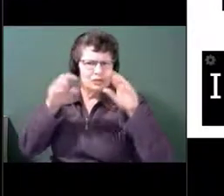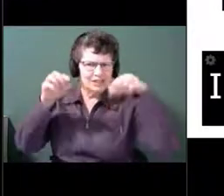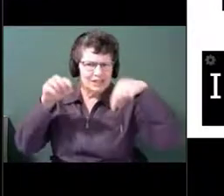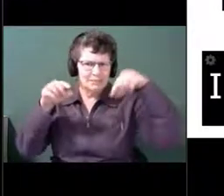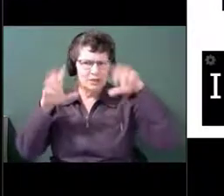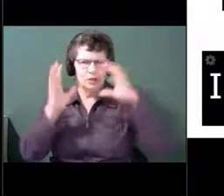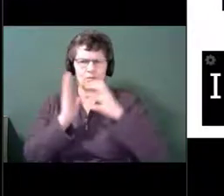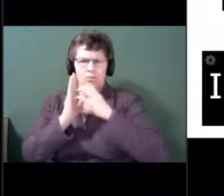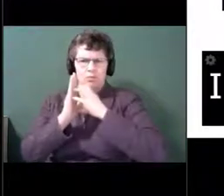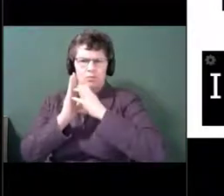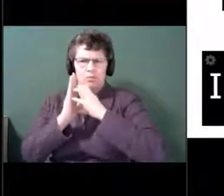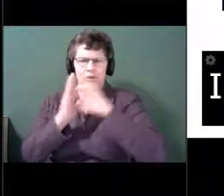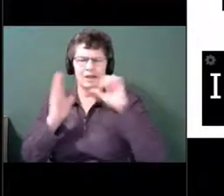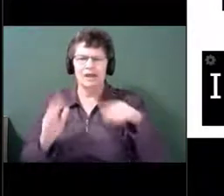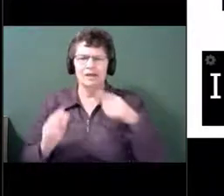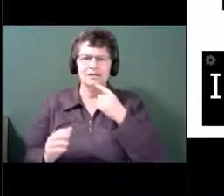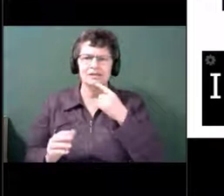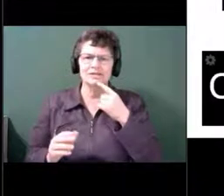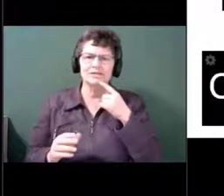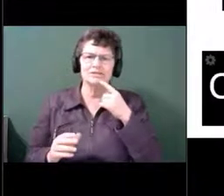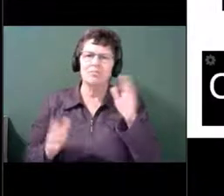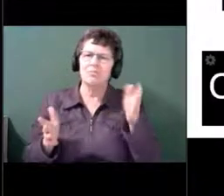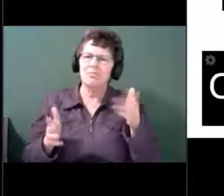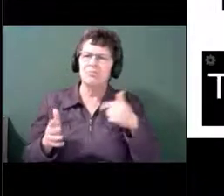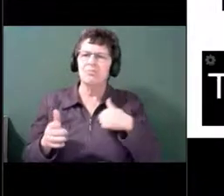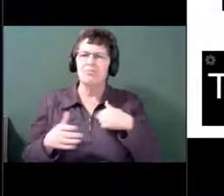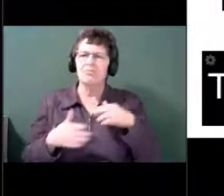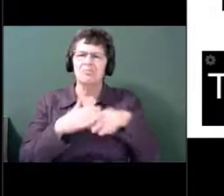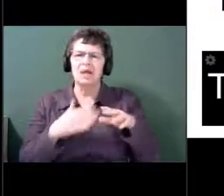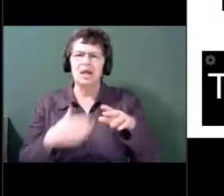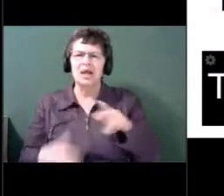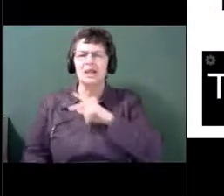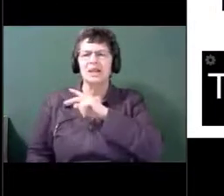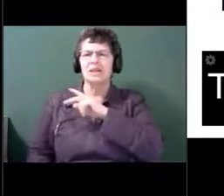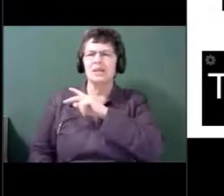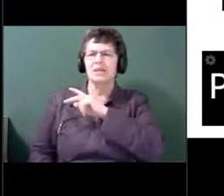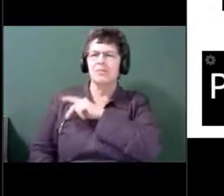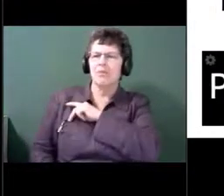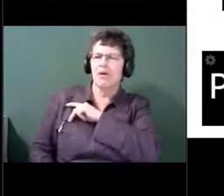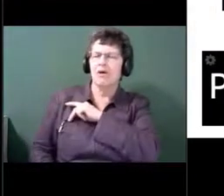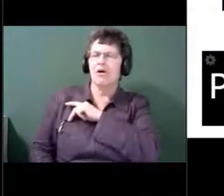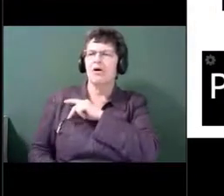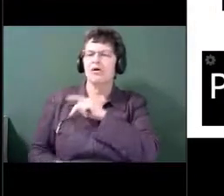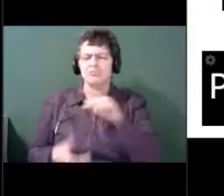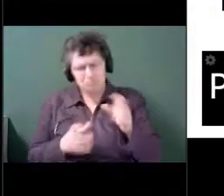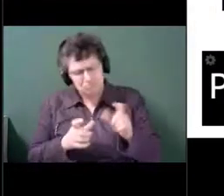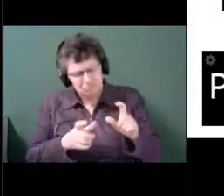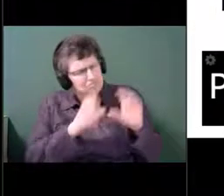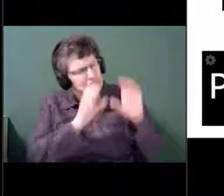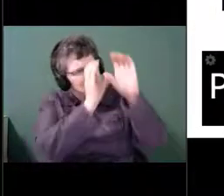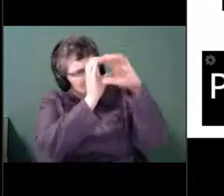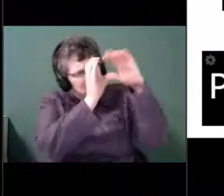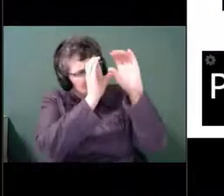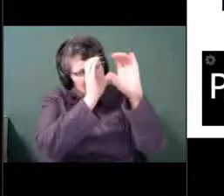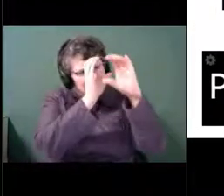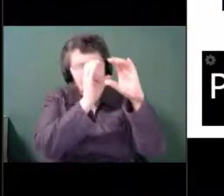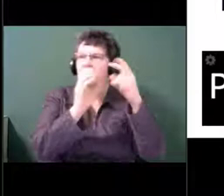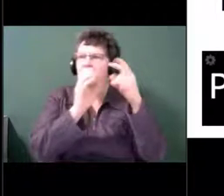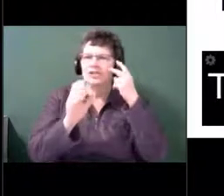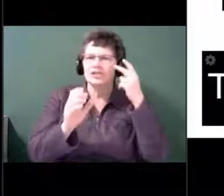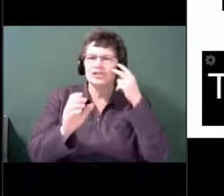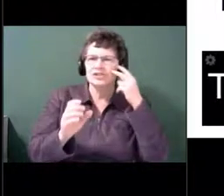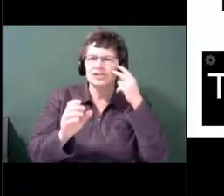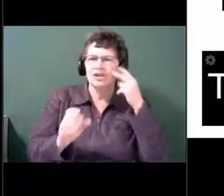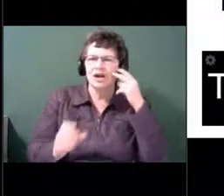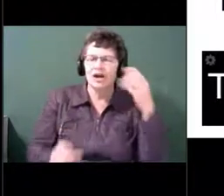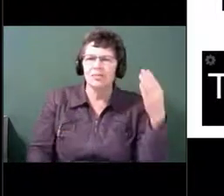This person's talking about being in the park and fiddling with their camera and then suddenly seeing the blue heron swooping down from nowhere. When I look